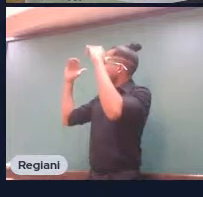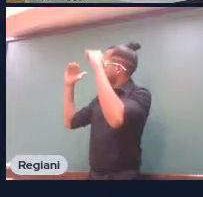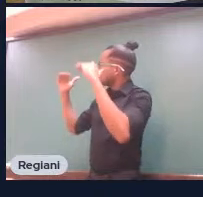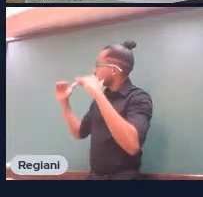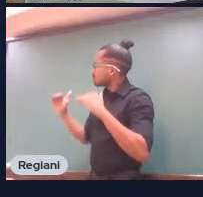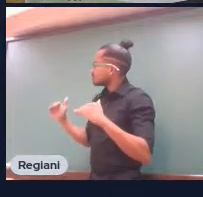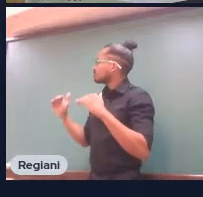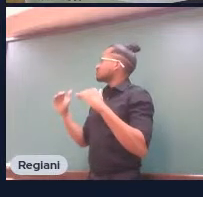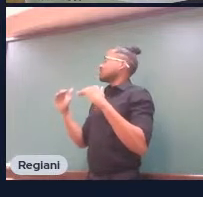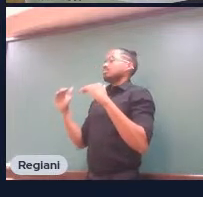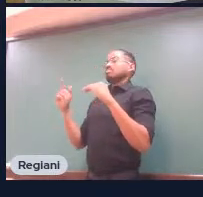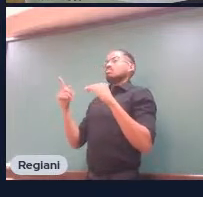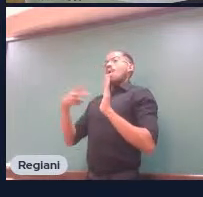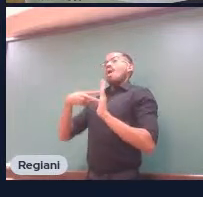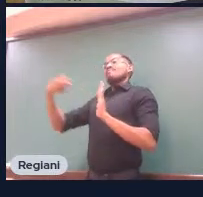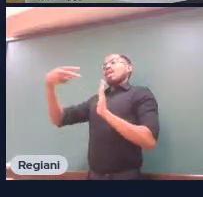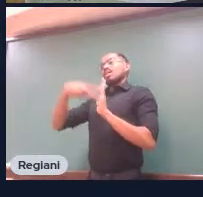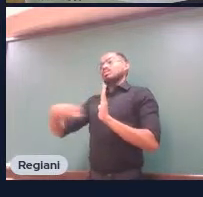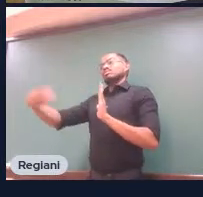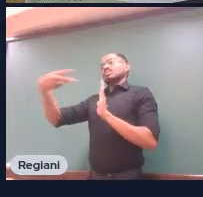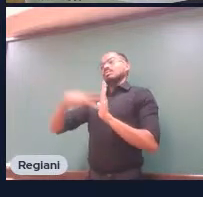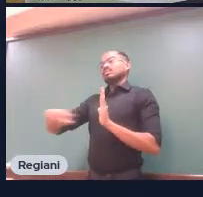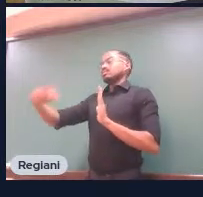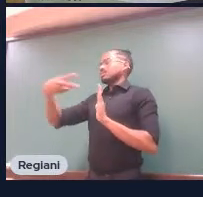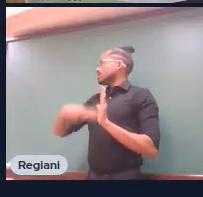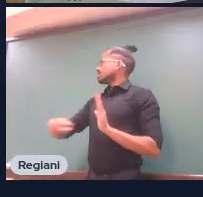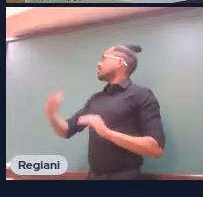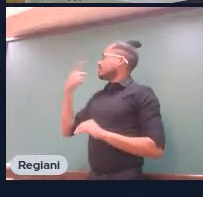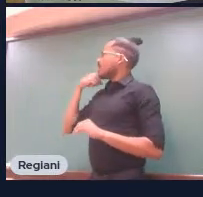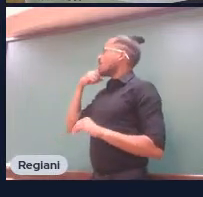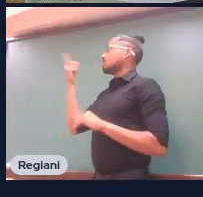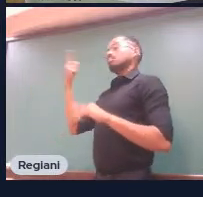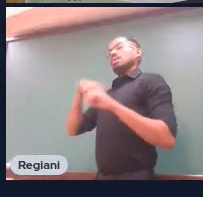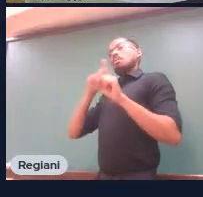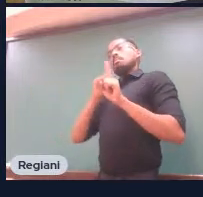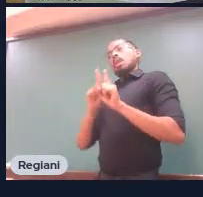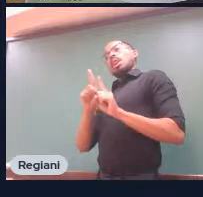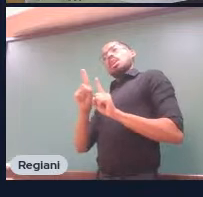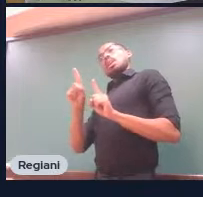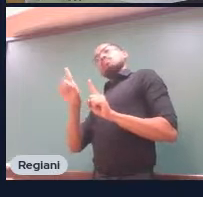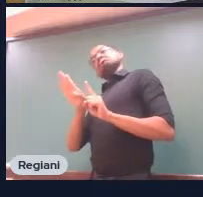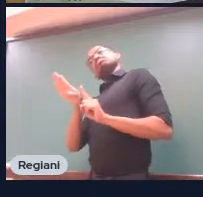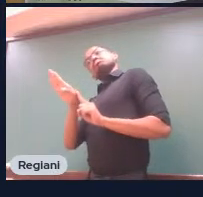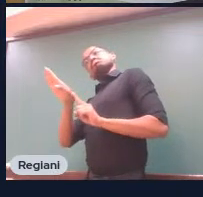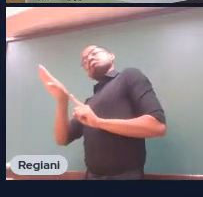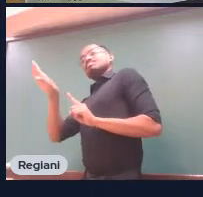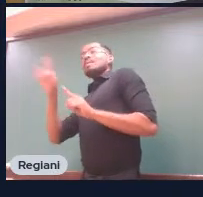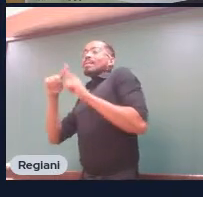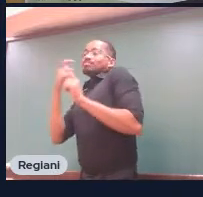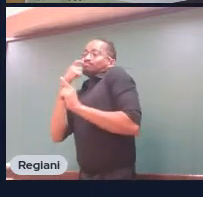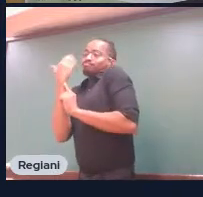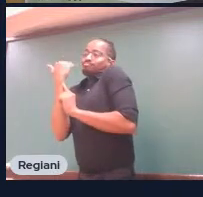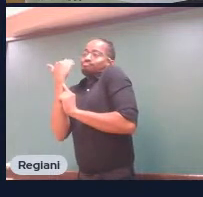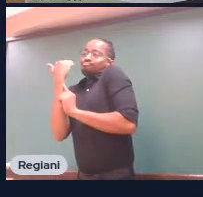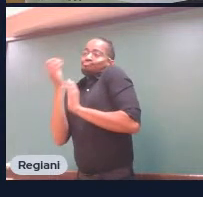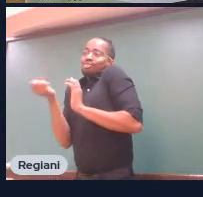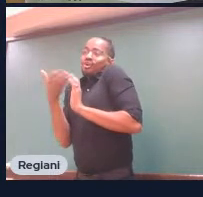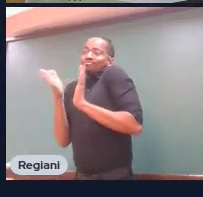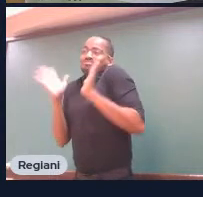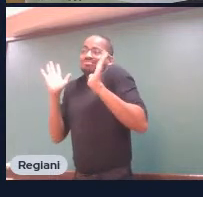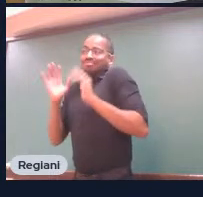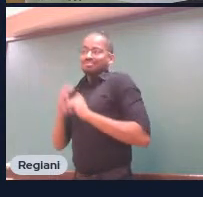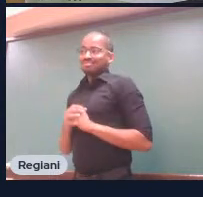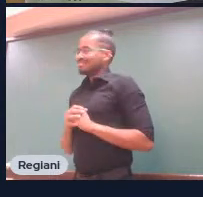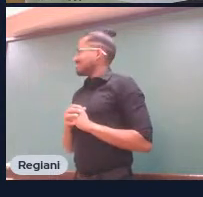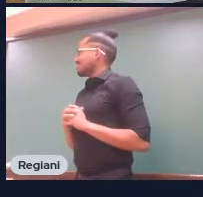Kilgareth, the rest of the list, and still growing massively. Of course, it is a new journal. So it keeps going